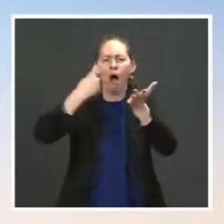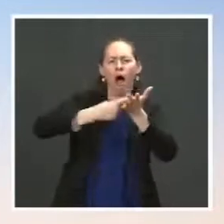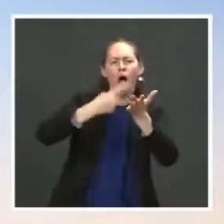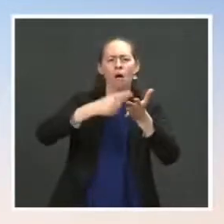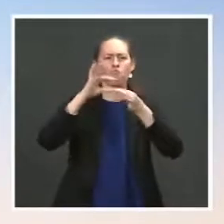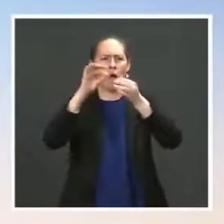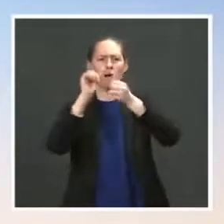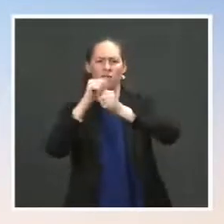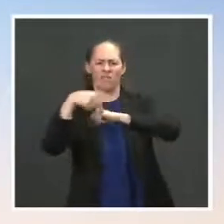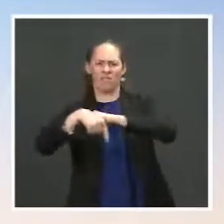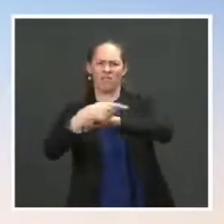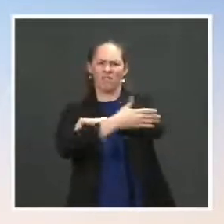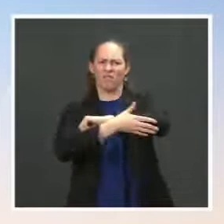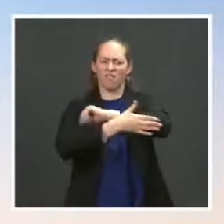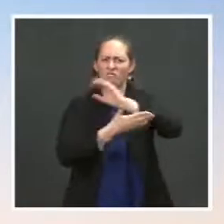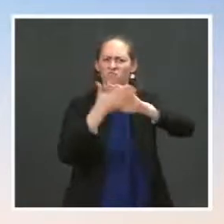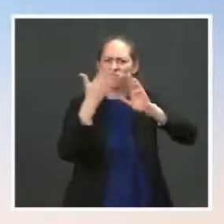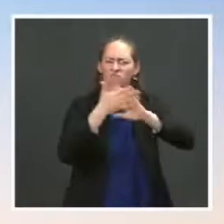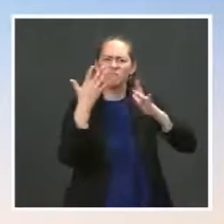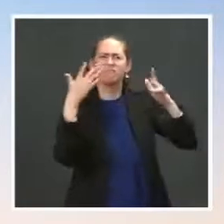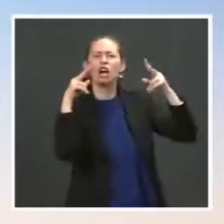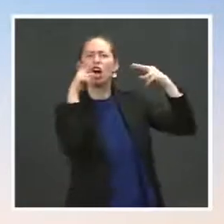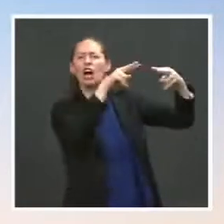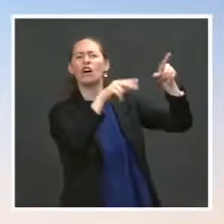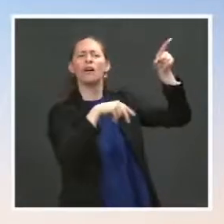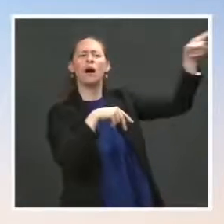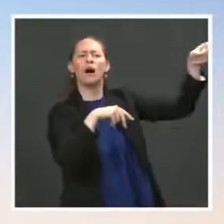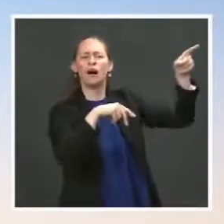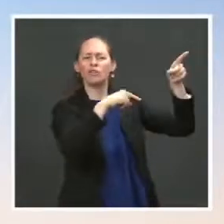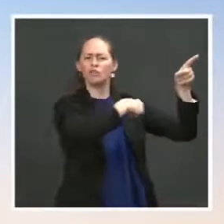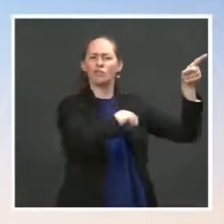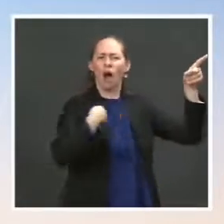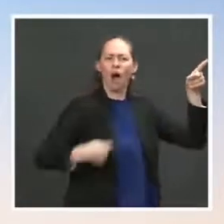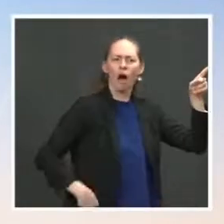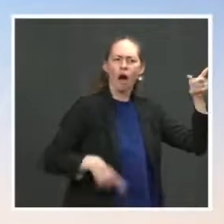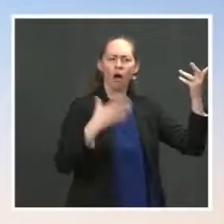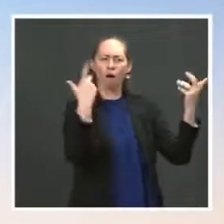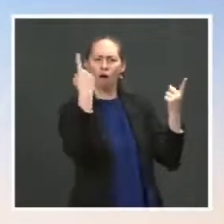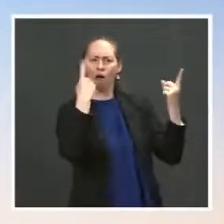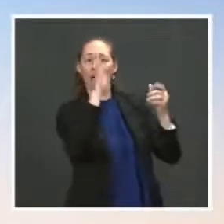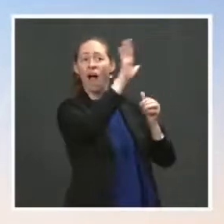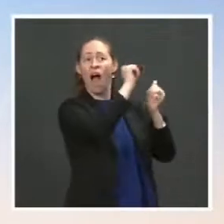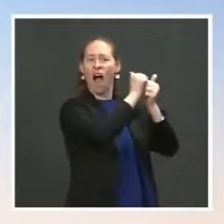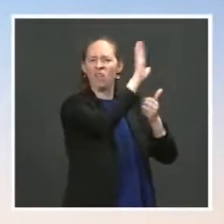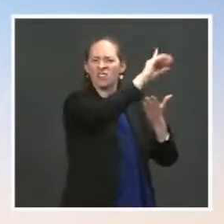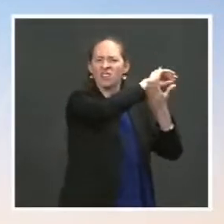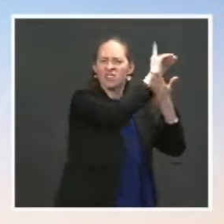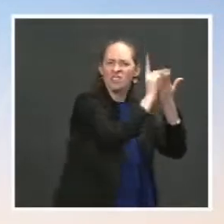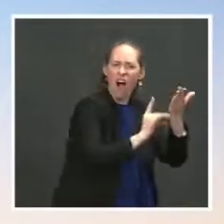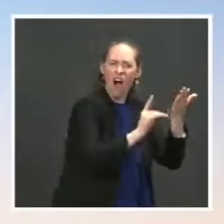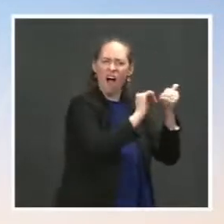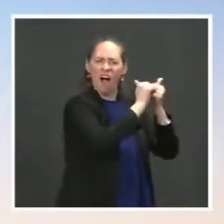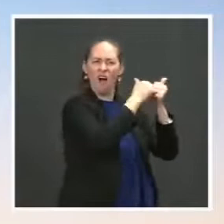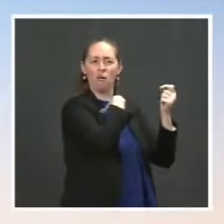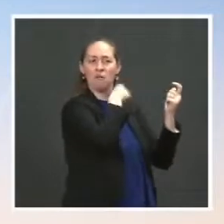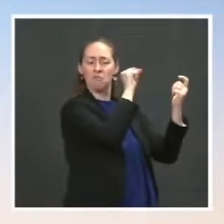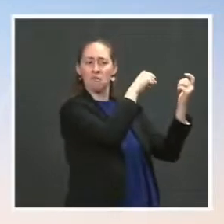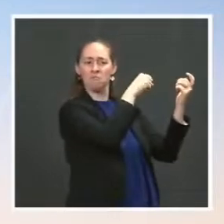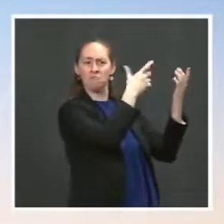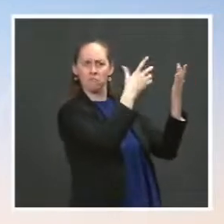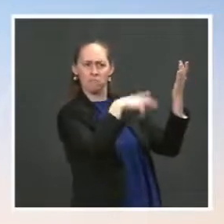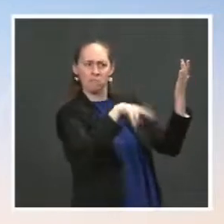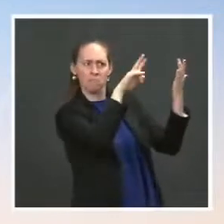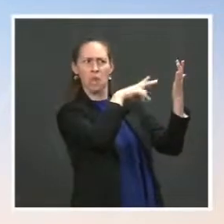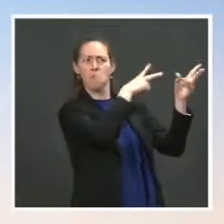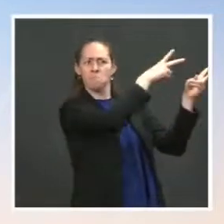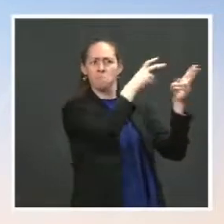is, why do that? Why design and frame a policy based or in the context of what an adversary is doing?